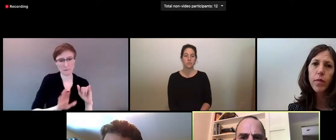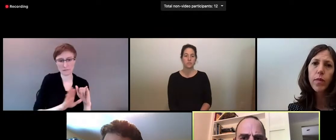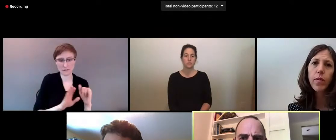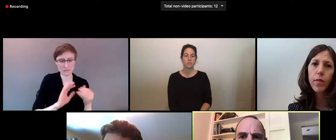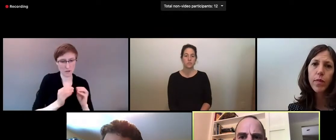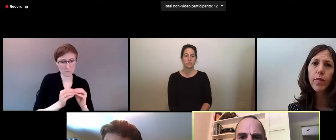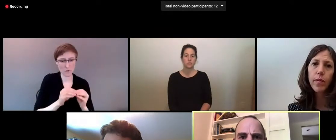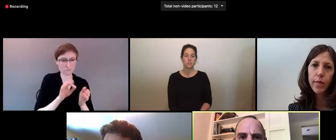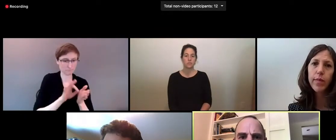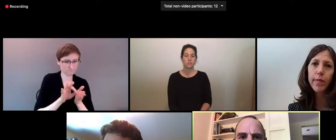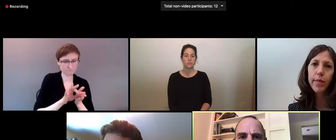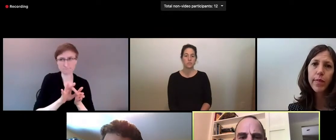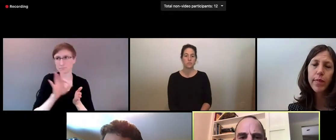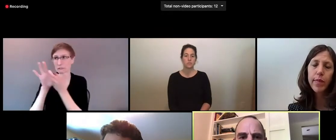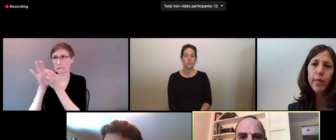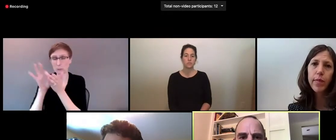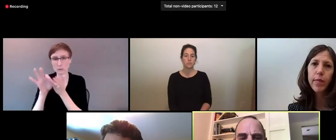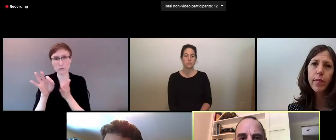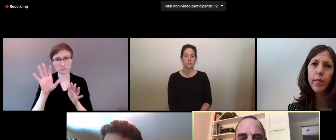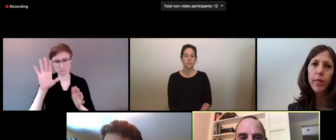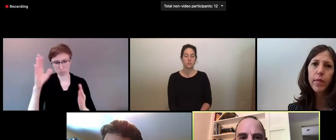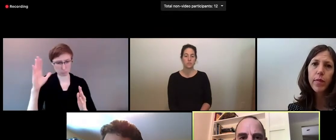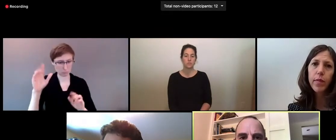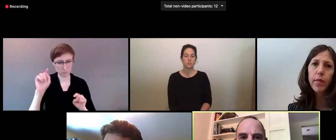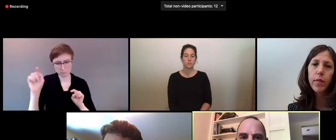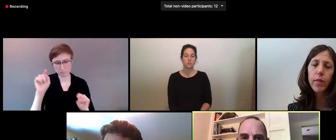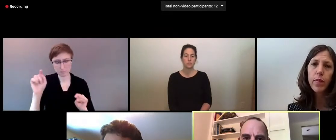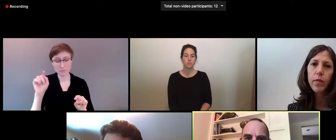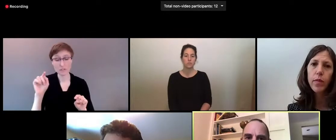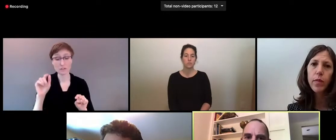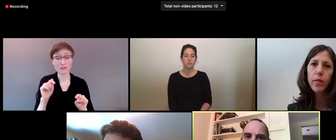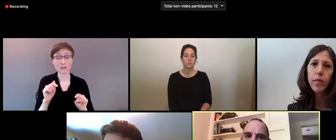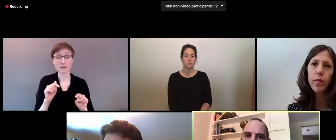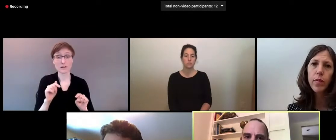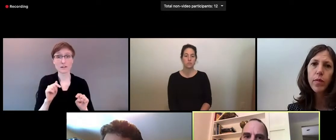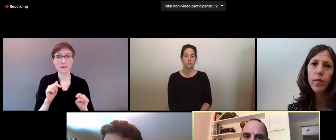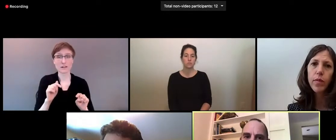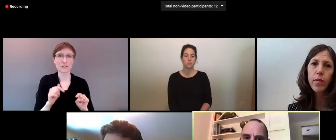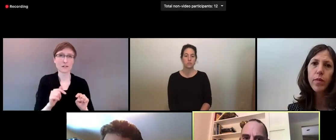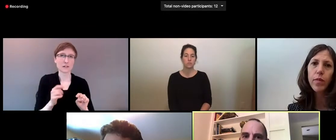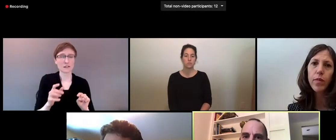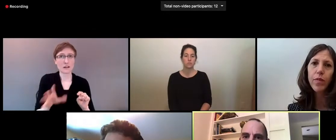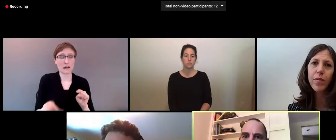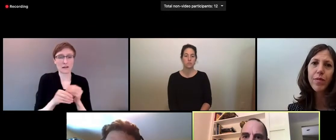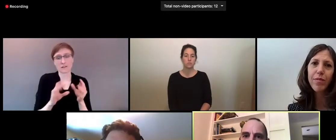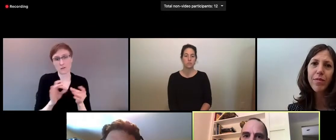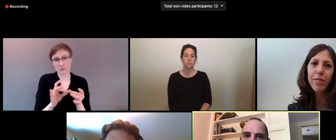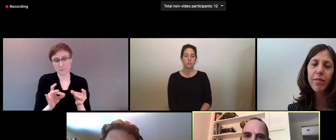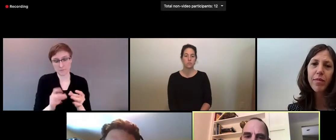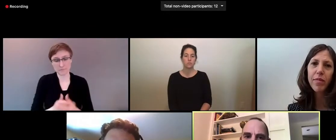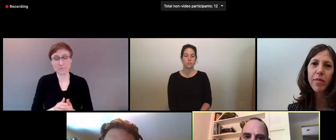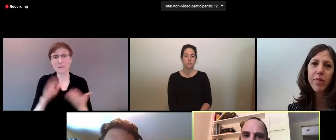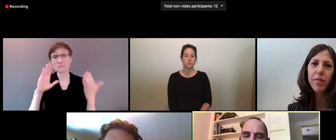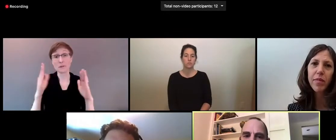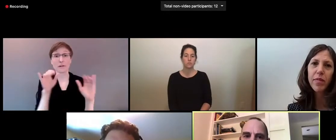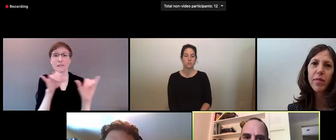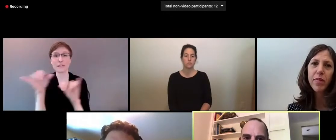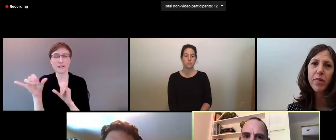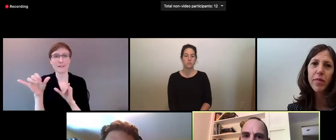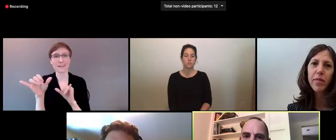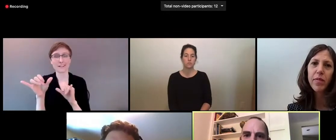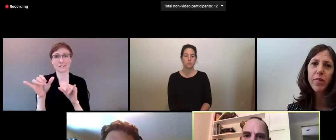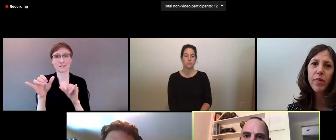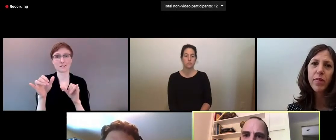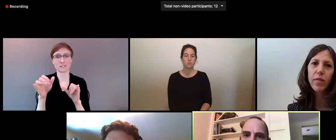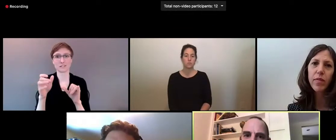But just a few additional comments. One is that it's kind of like steering a big truck or a big boat. You can't